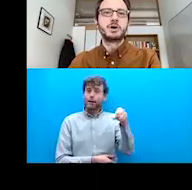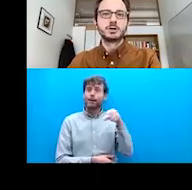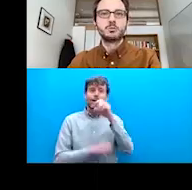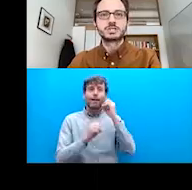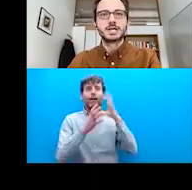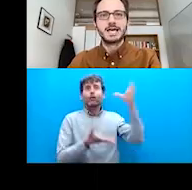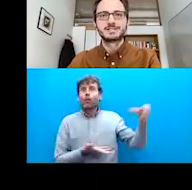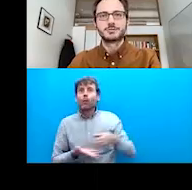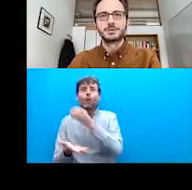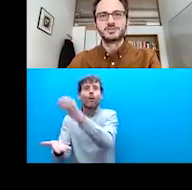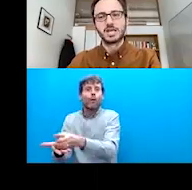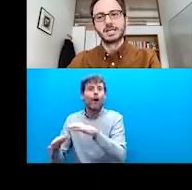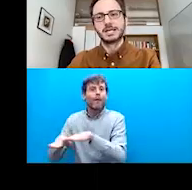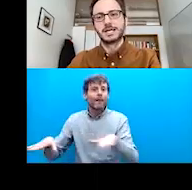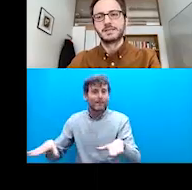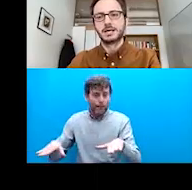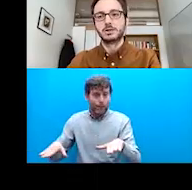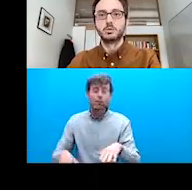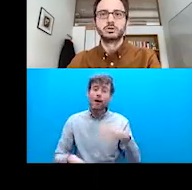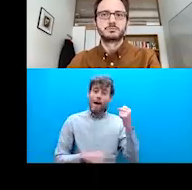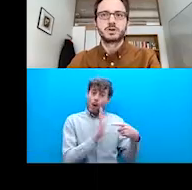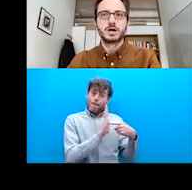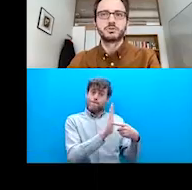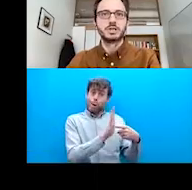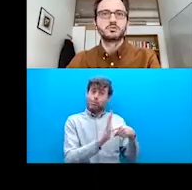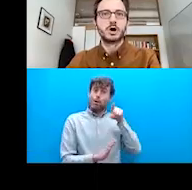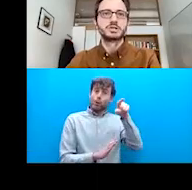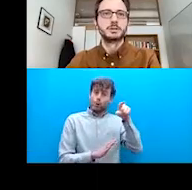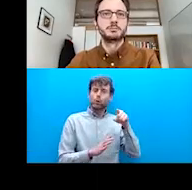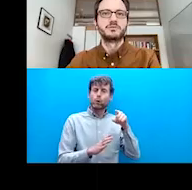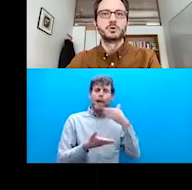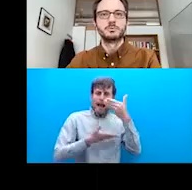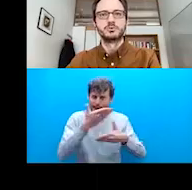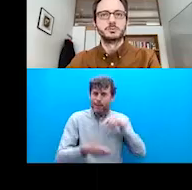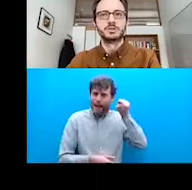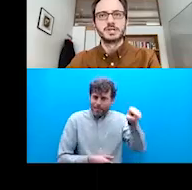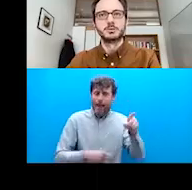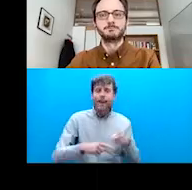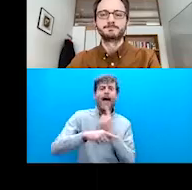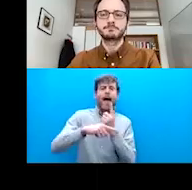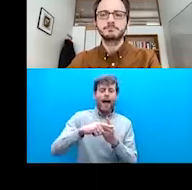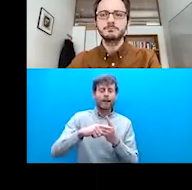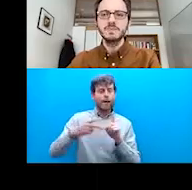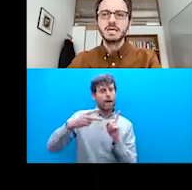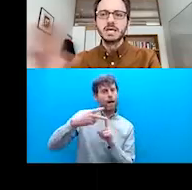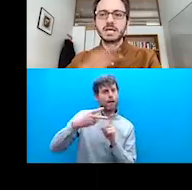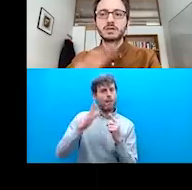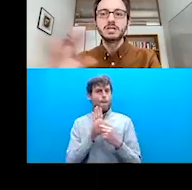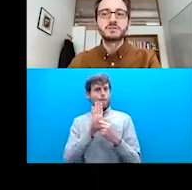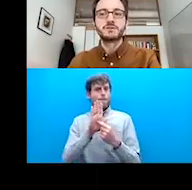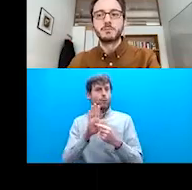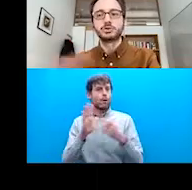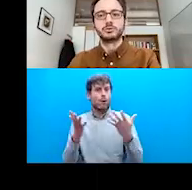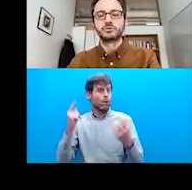another model in which the glasses are in the sink, and then you would perhaps need to wash them before you put them on the table. Now,